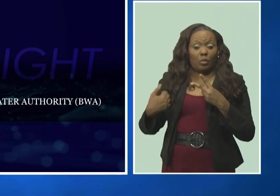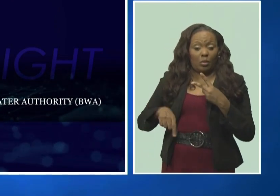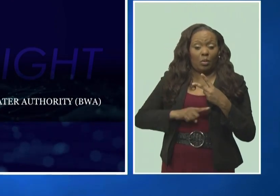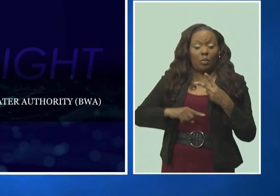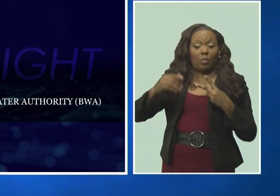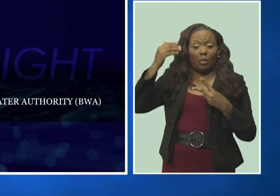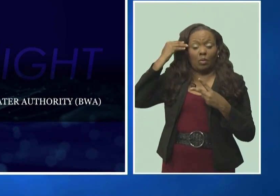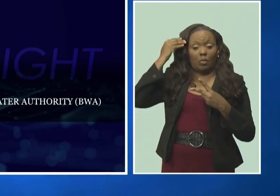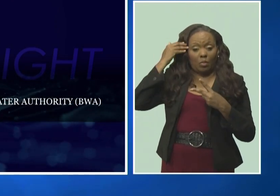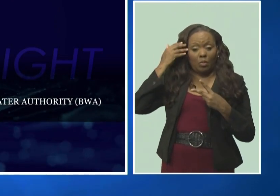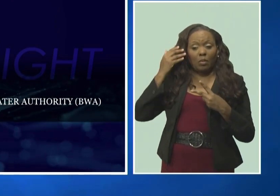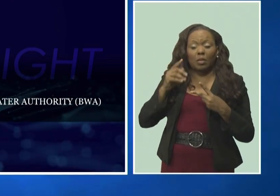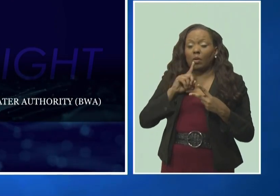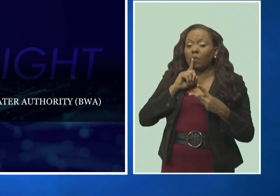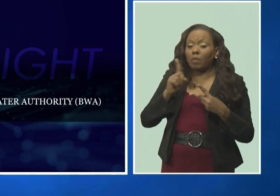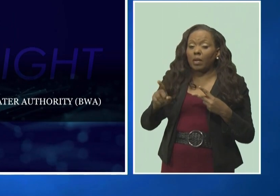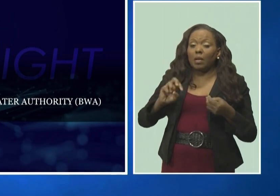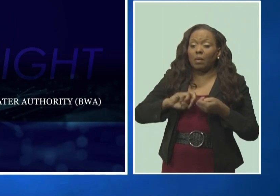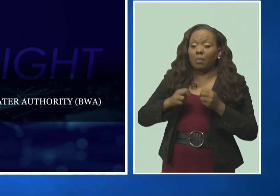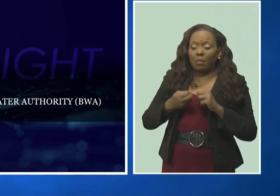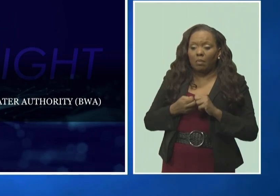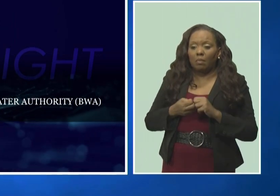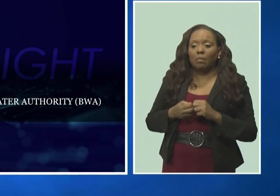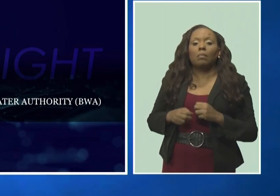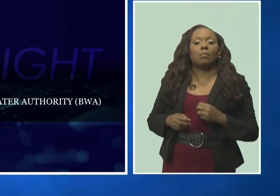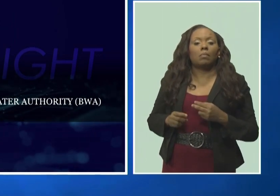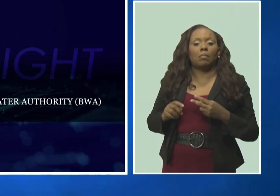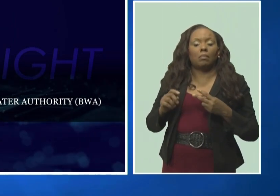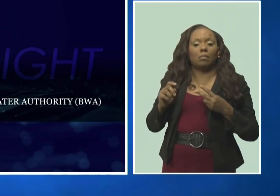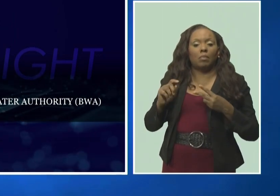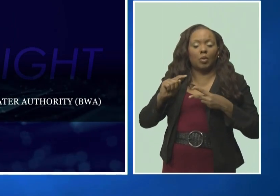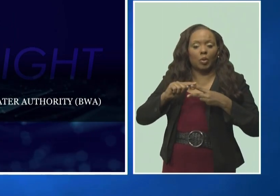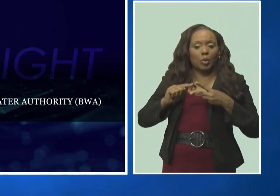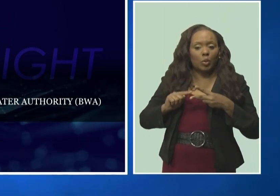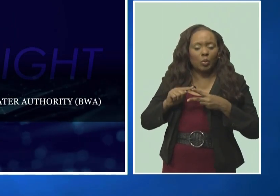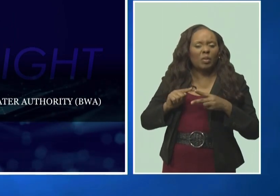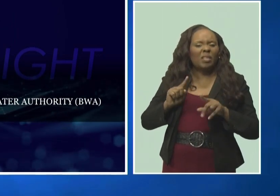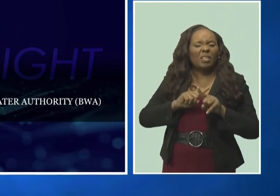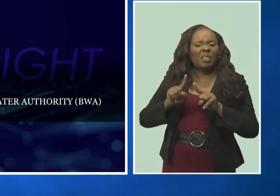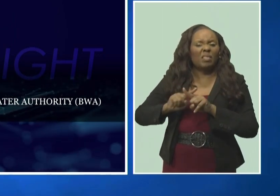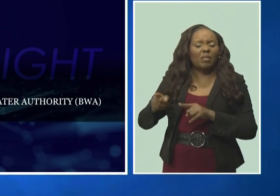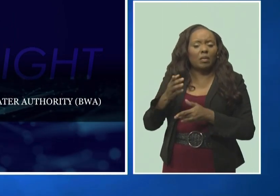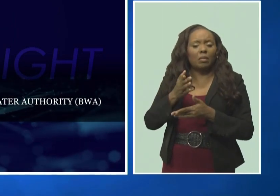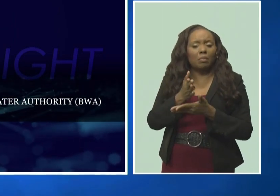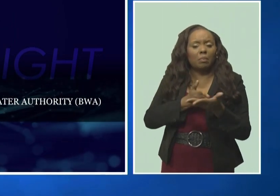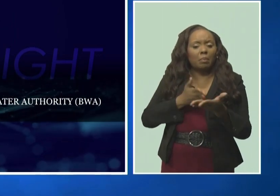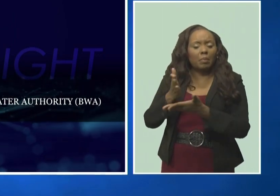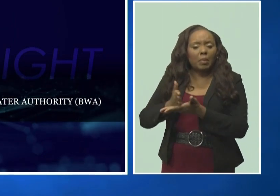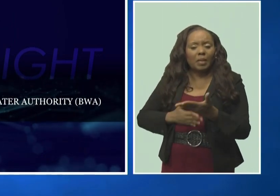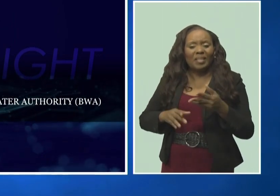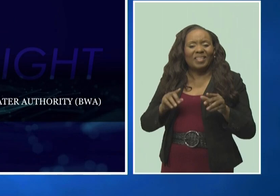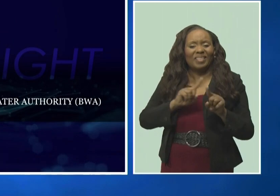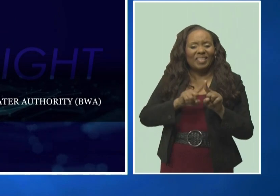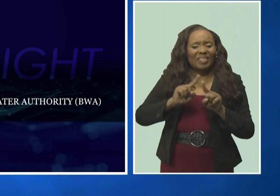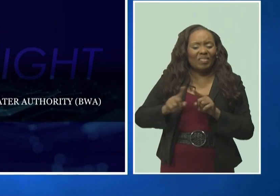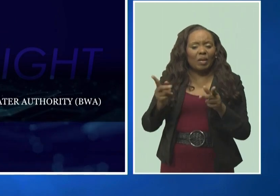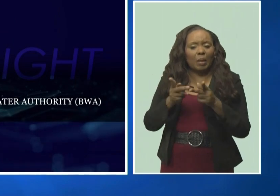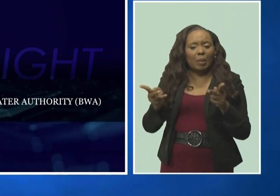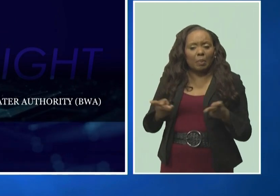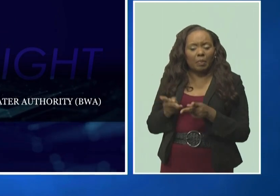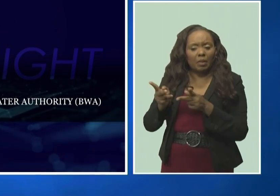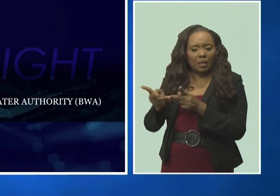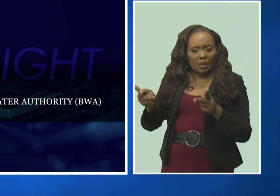be contributing to the situation. There's the one at Pool Gully, and then there's another one that was further down called the